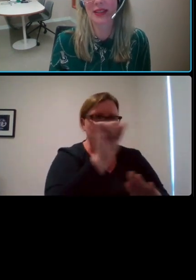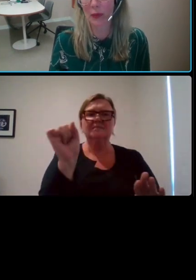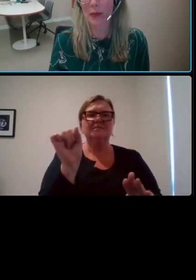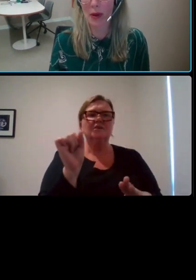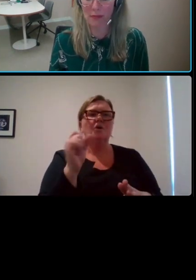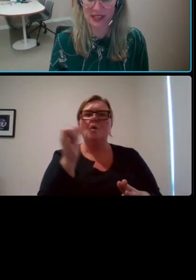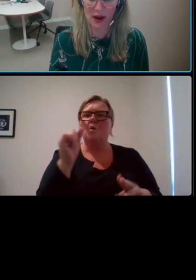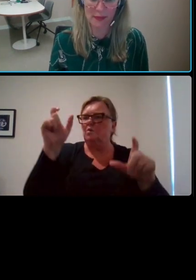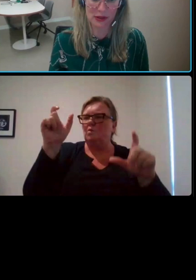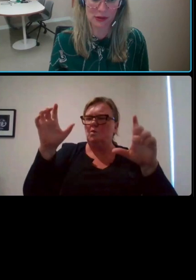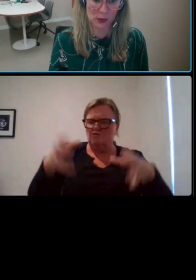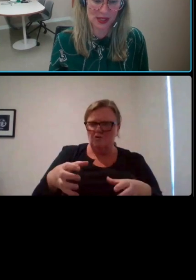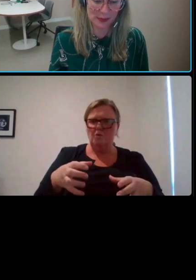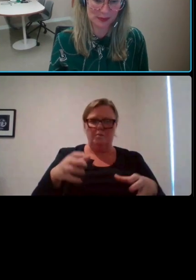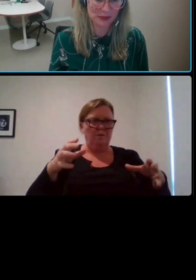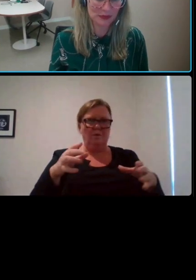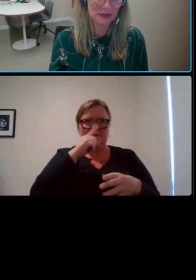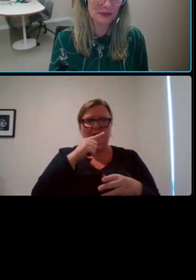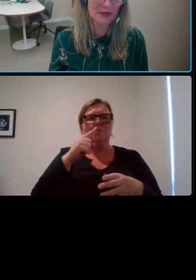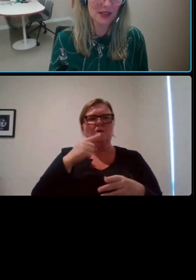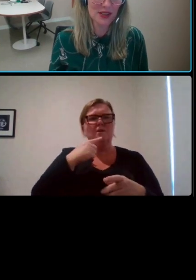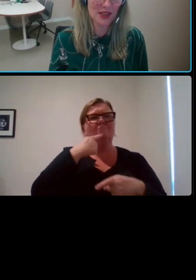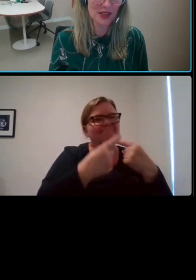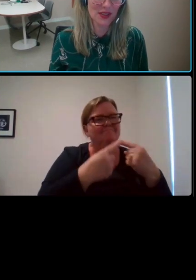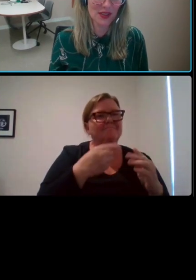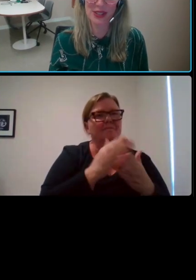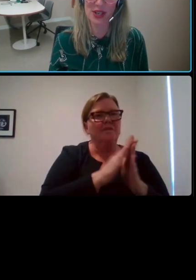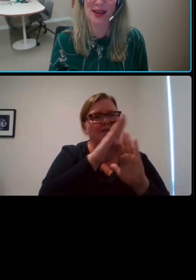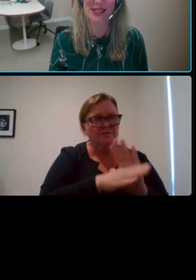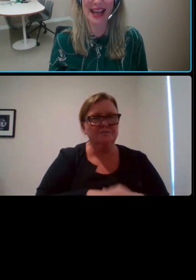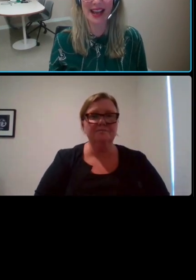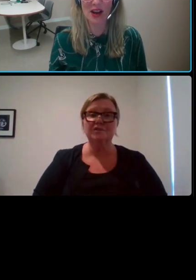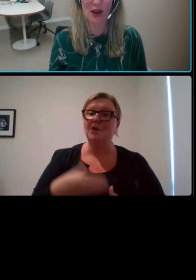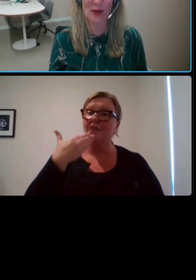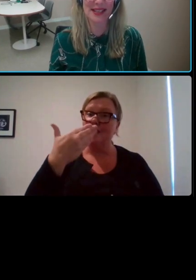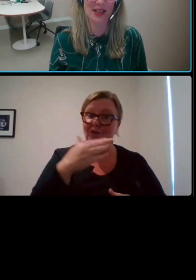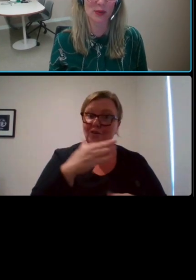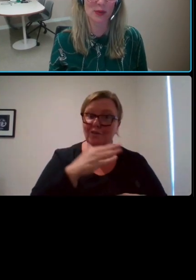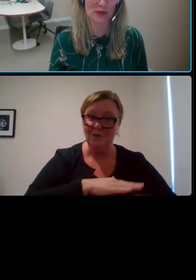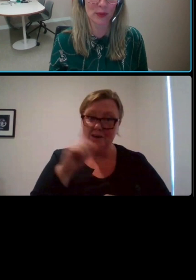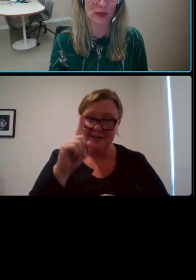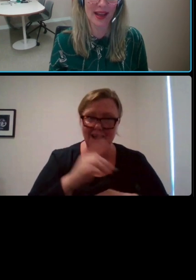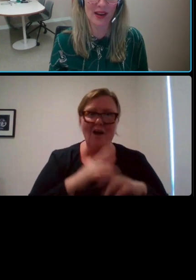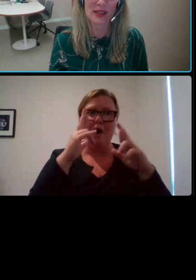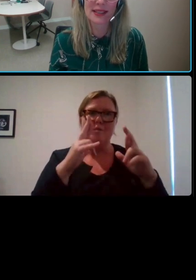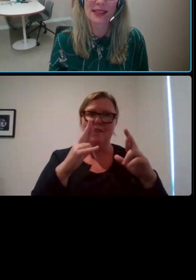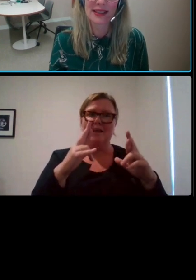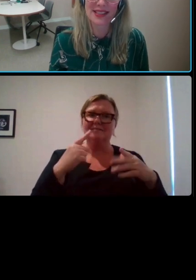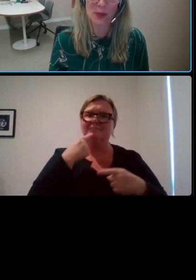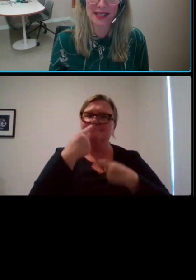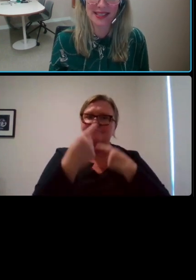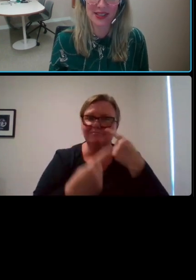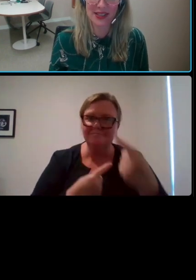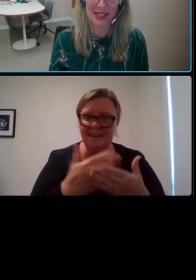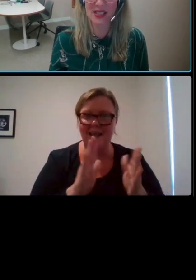person or body that we might prescribe in the rules. So thank you very much for your time today. I hope that's helped inform you of how